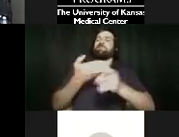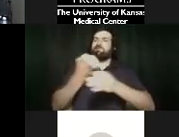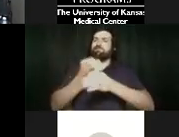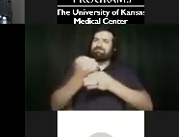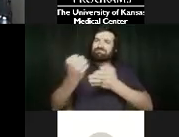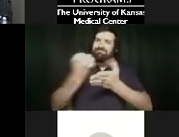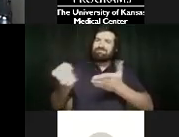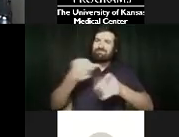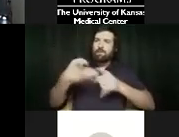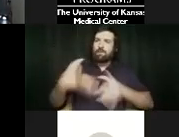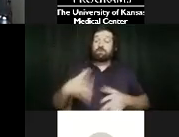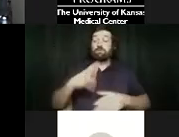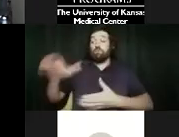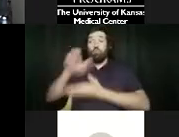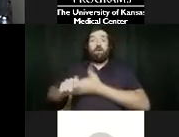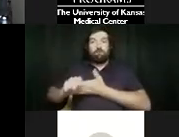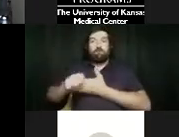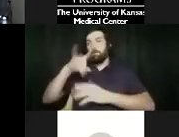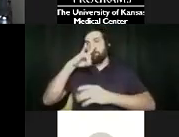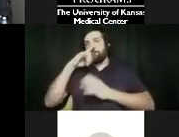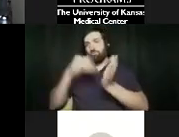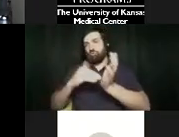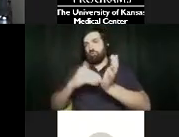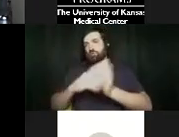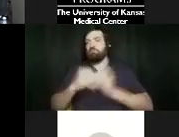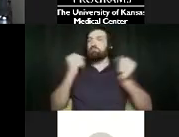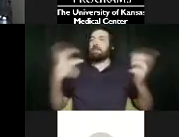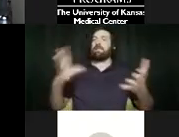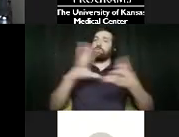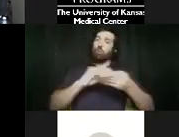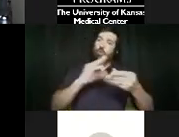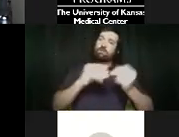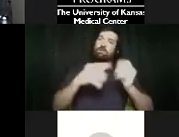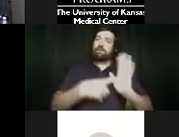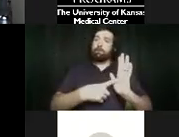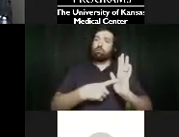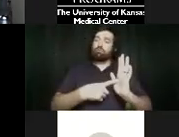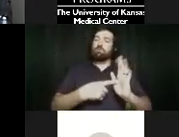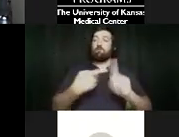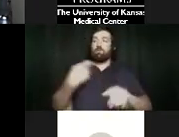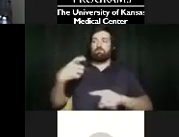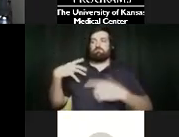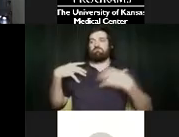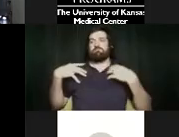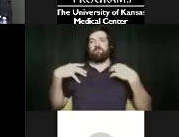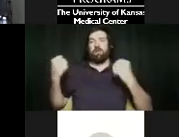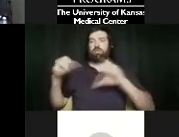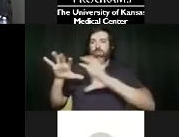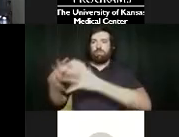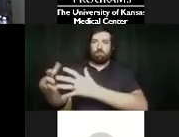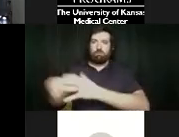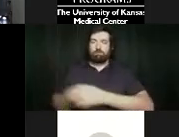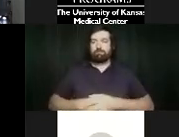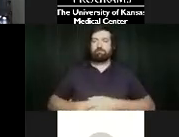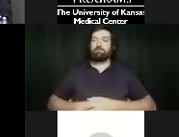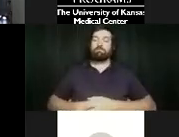pediatrician. And many of the stories, examples in The End of Poverty come from the world of health. It's a great